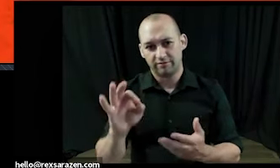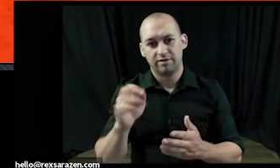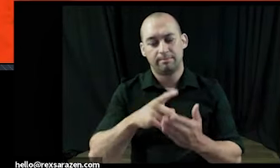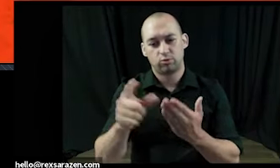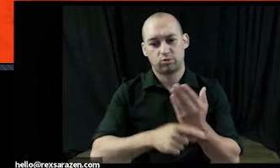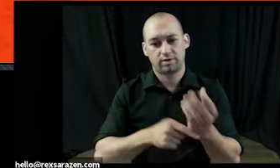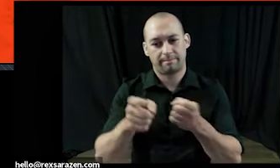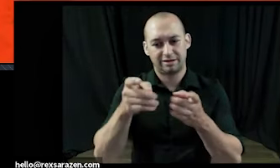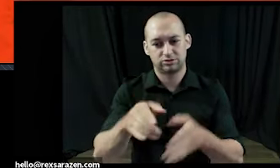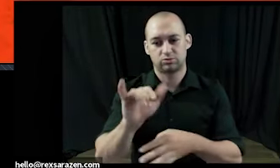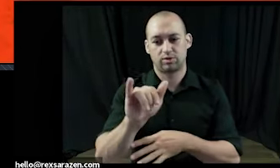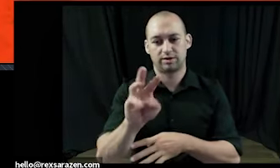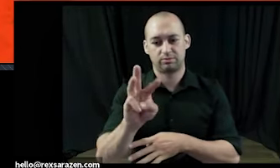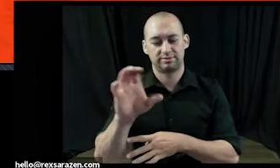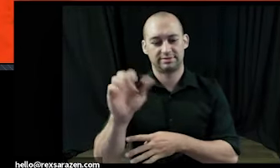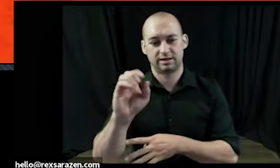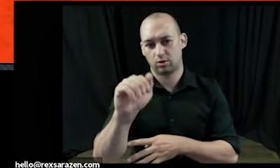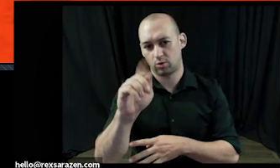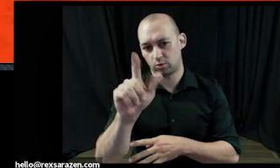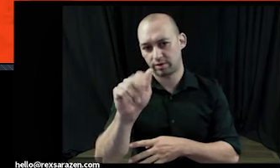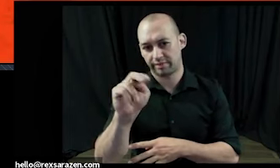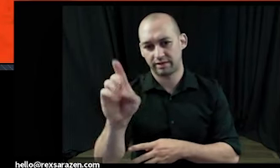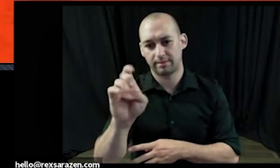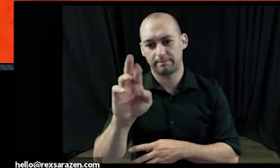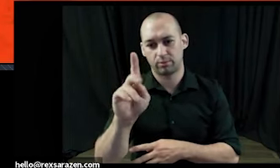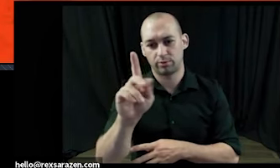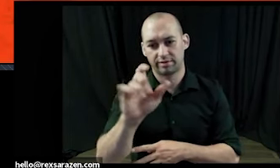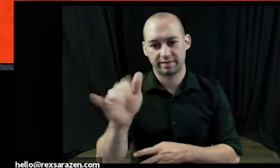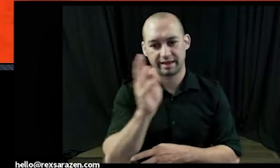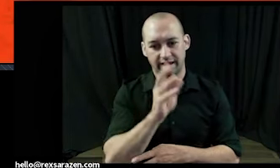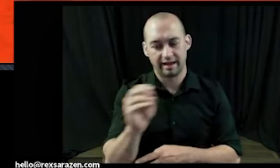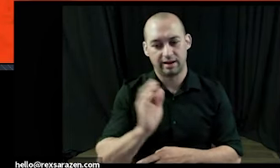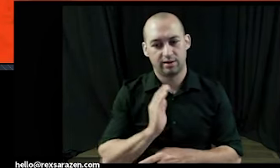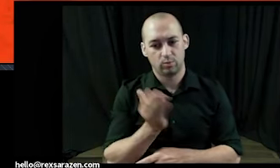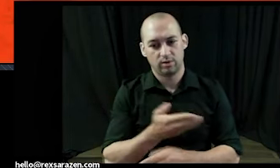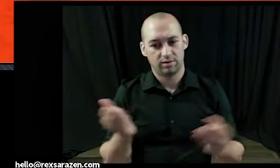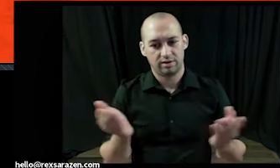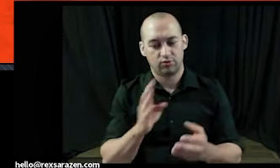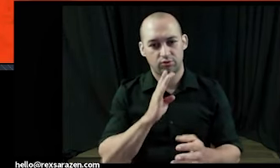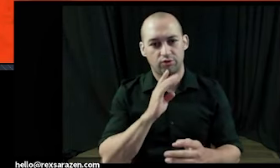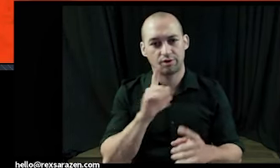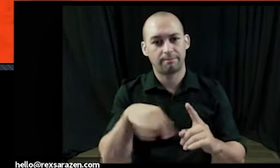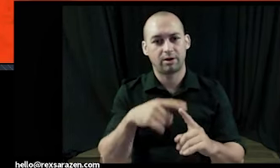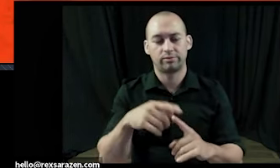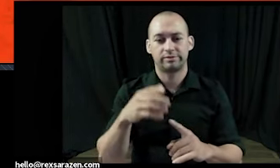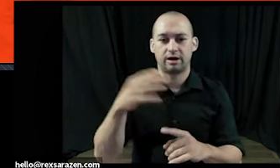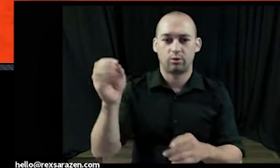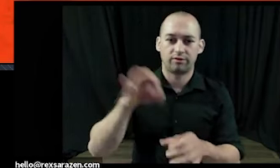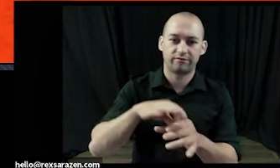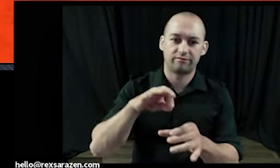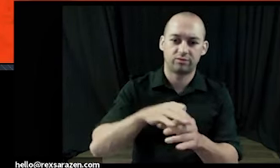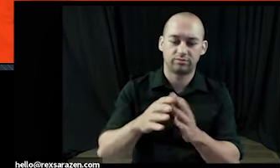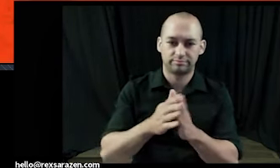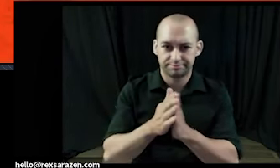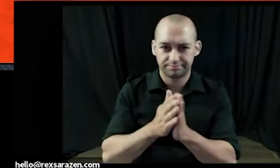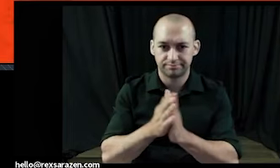the YWCA of Oakland, Berkeley. And we are here to talk about our Get Out the Vote initiative that we are